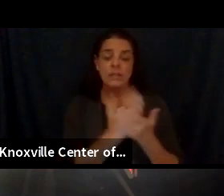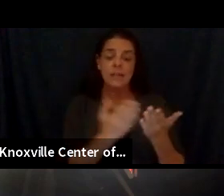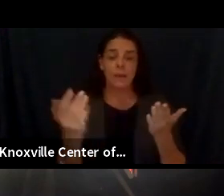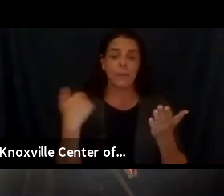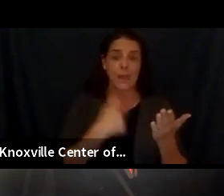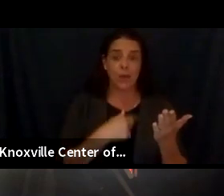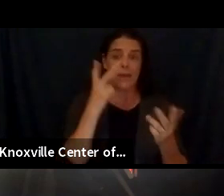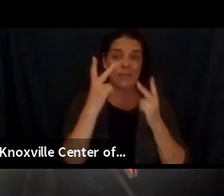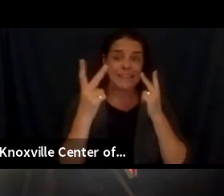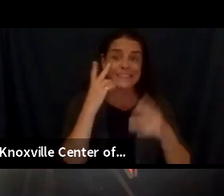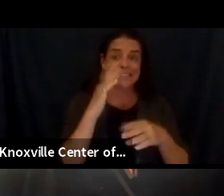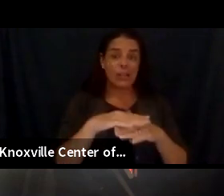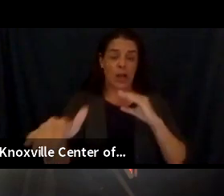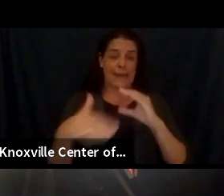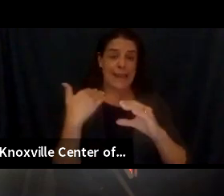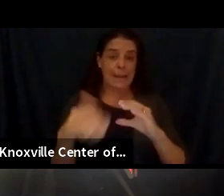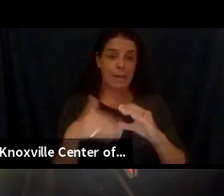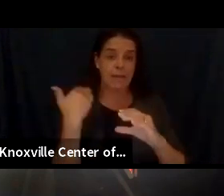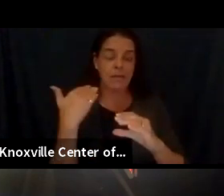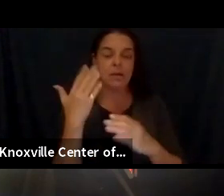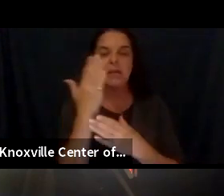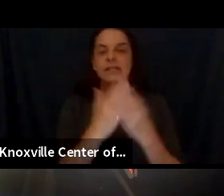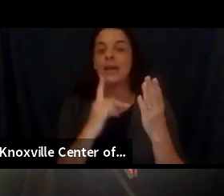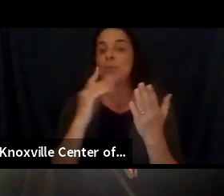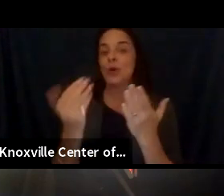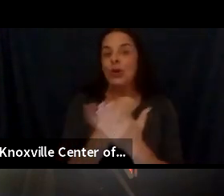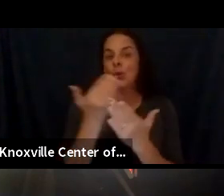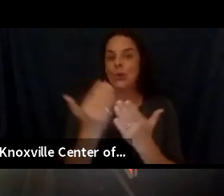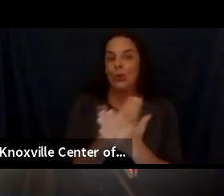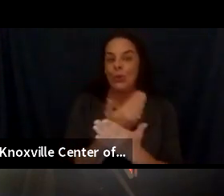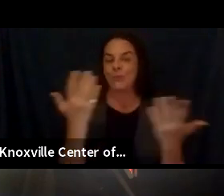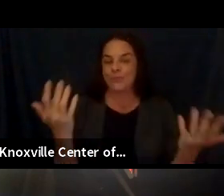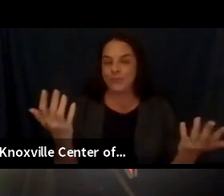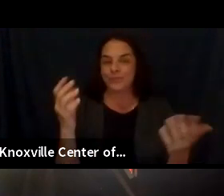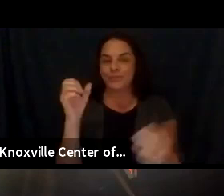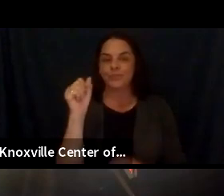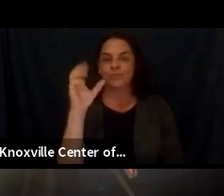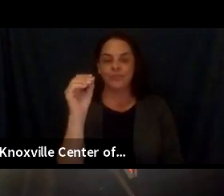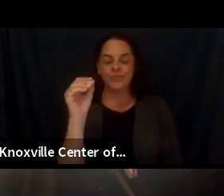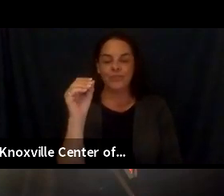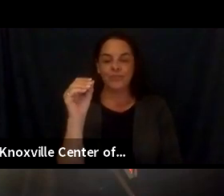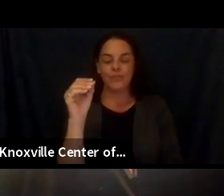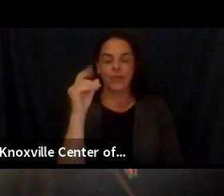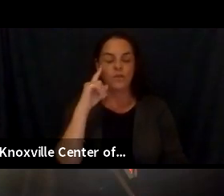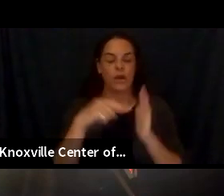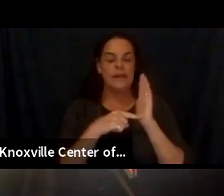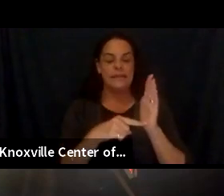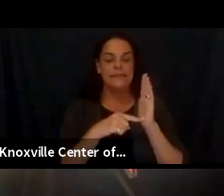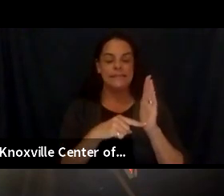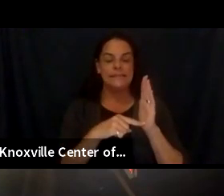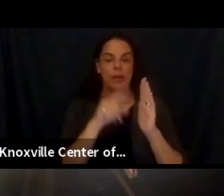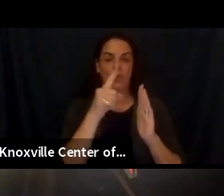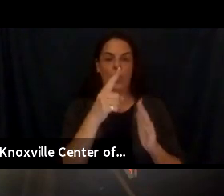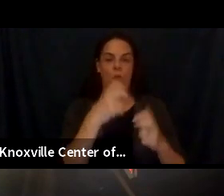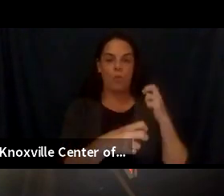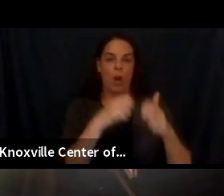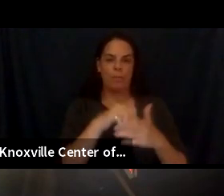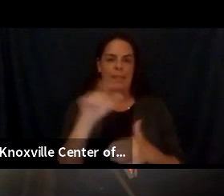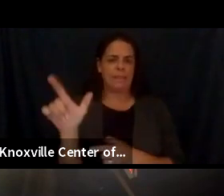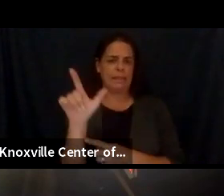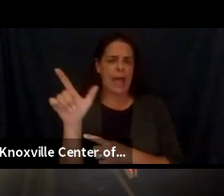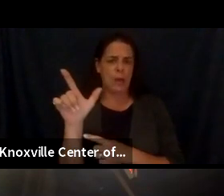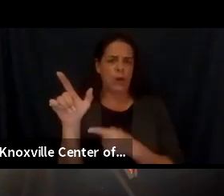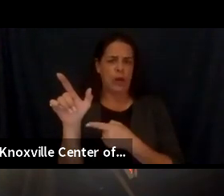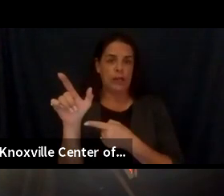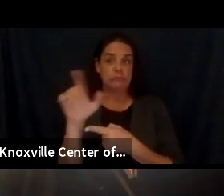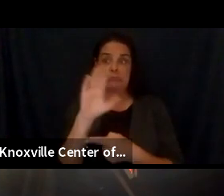on emails, excuse me, some of them are new. So, for example, the problem in the library that